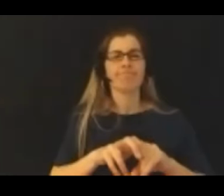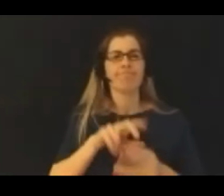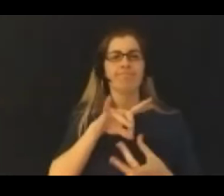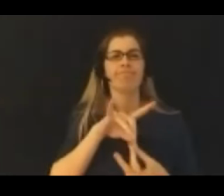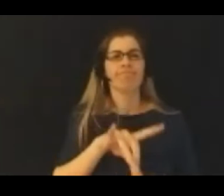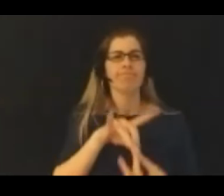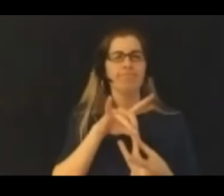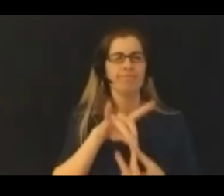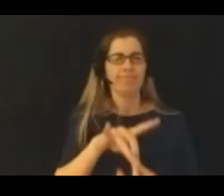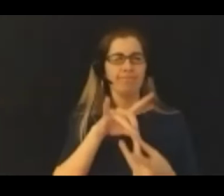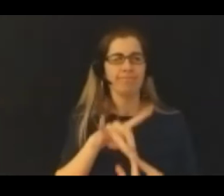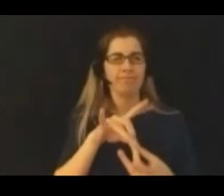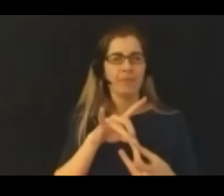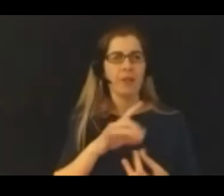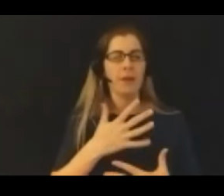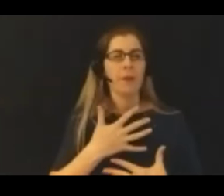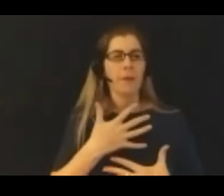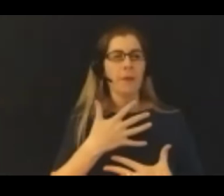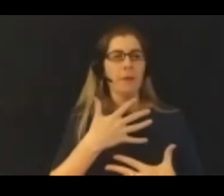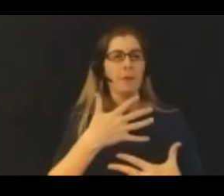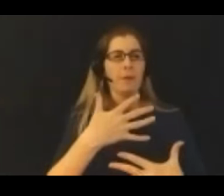Inhaling and softly exhaling.